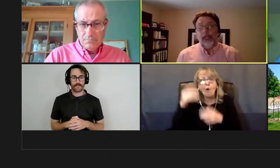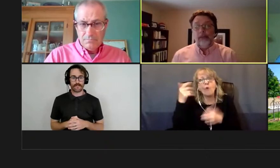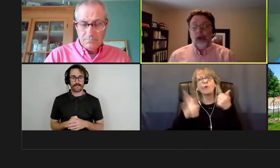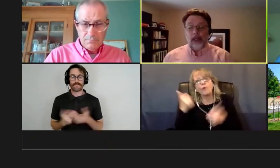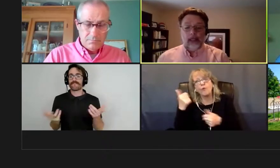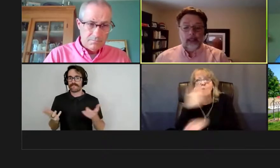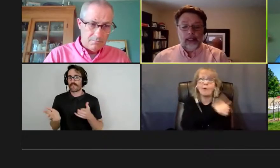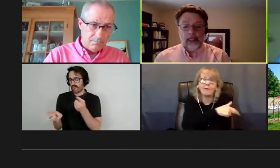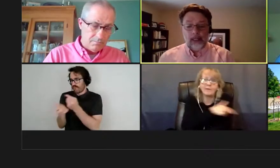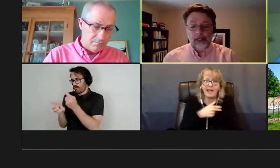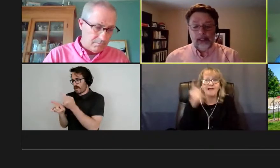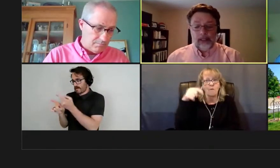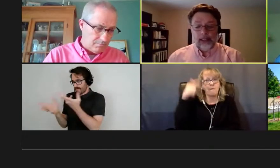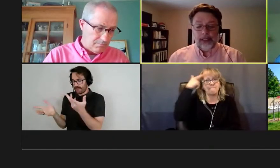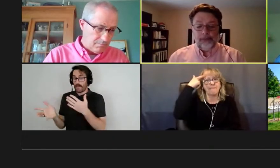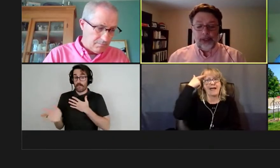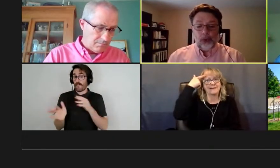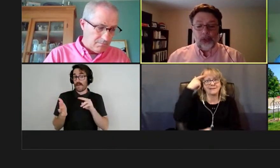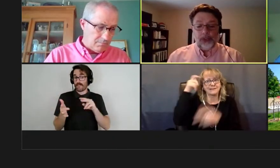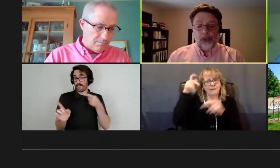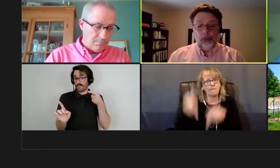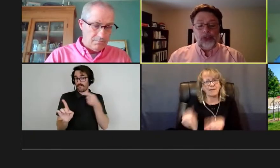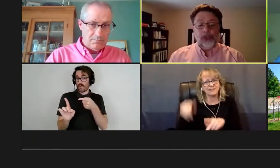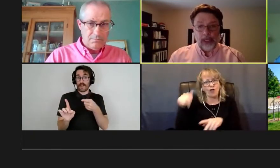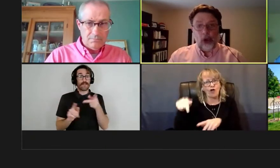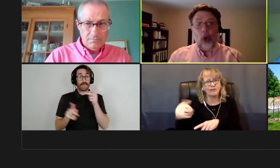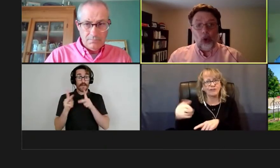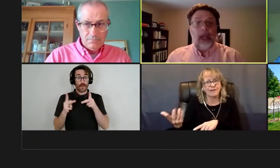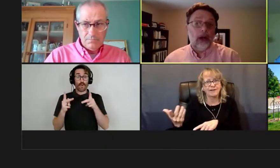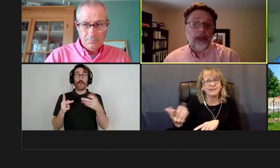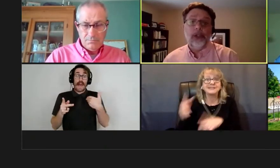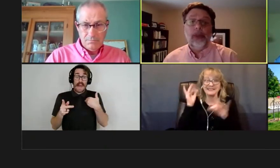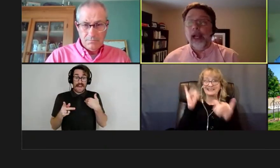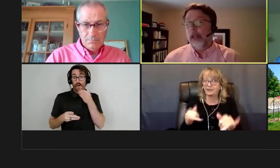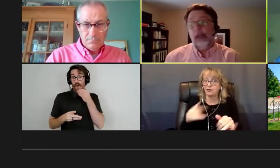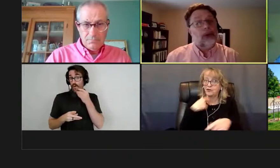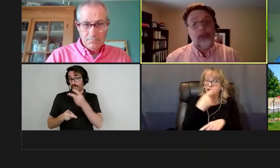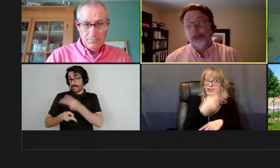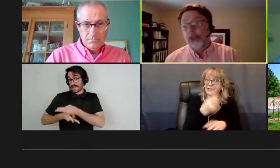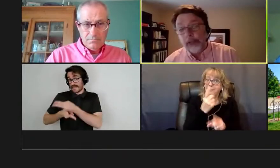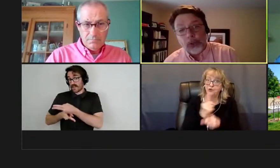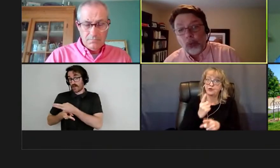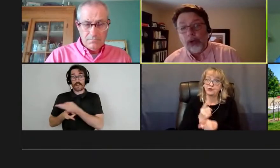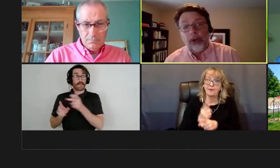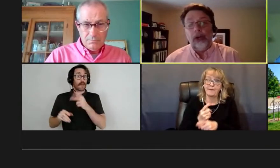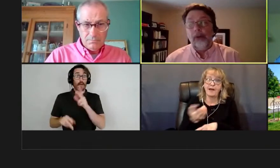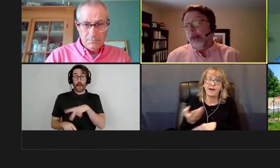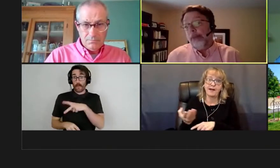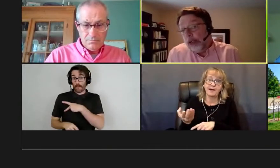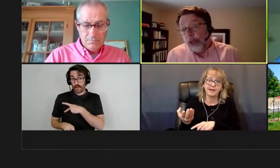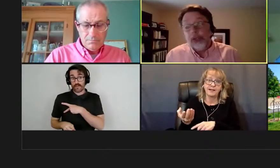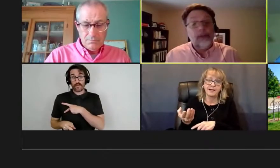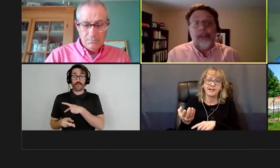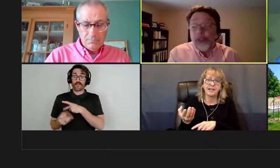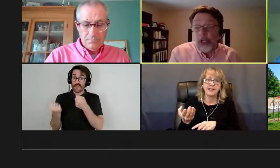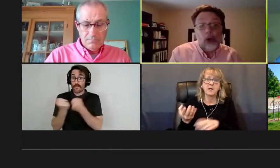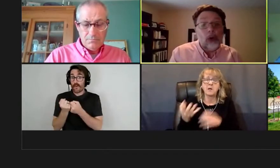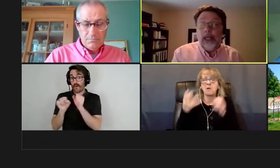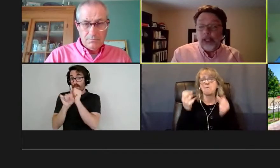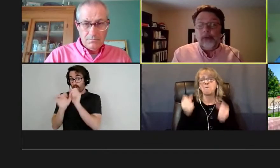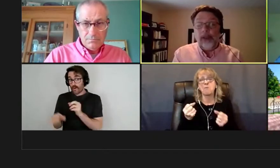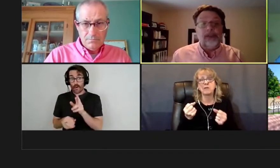was meaning by the individuals who receive home care. And so that could be a personal service worker, it might be a nurse, a